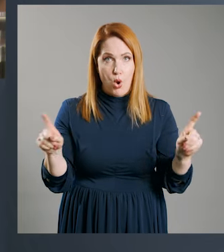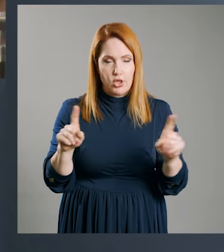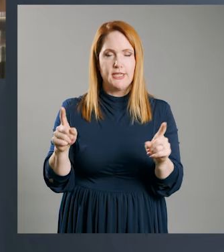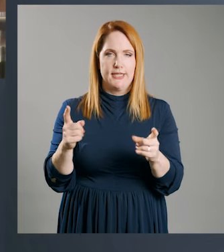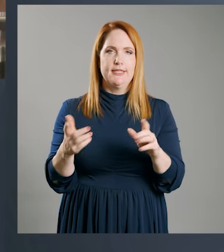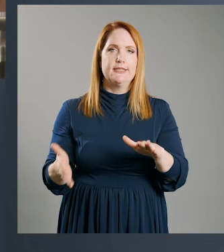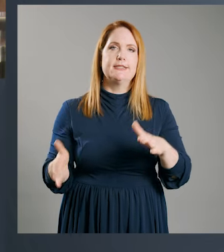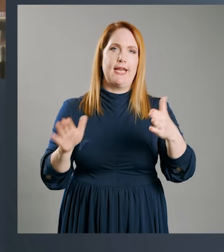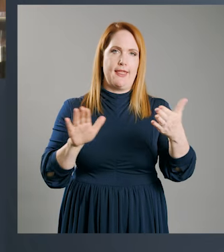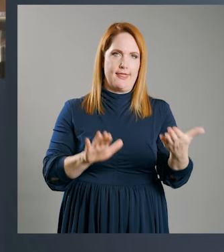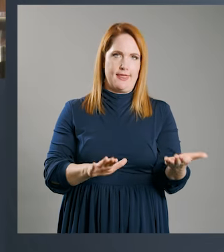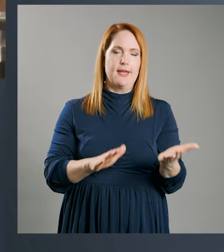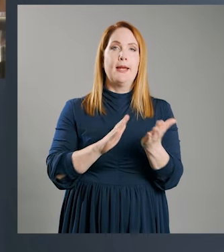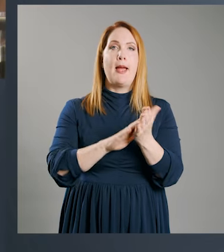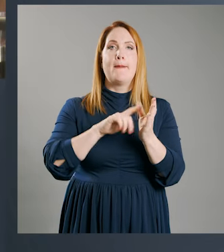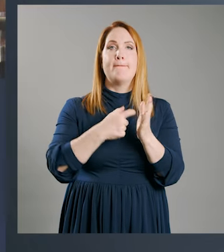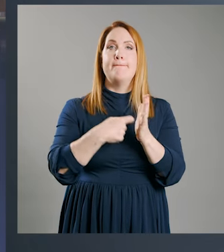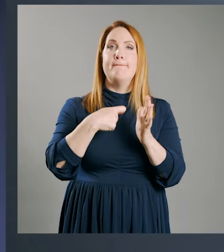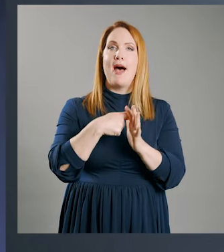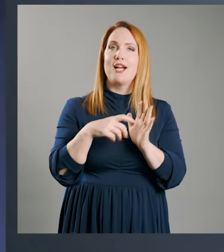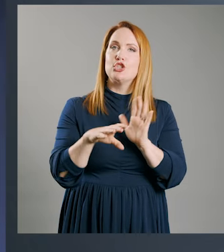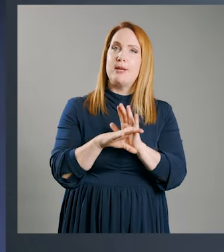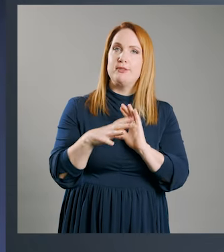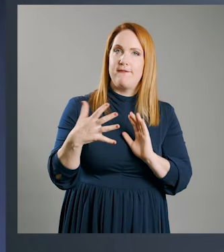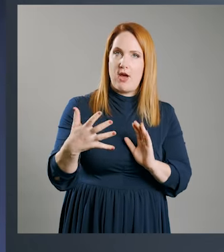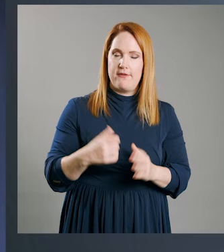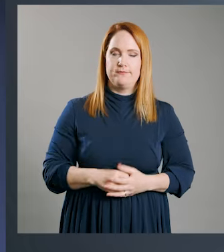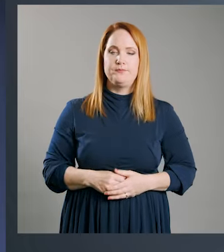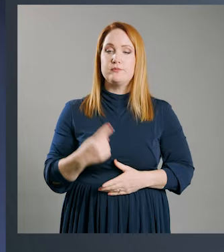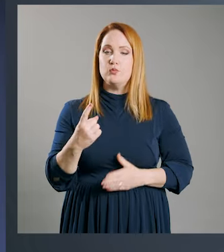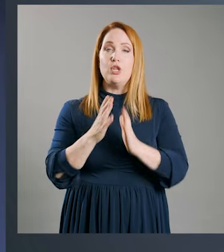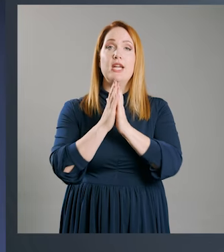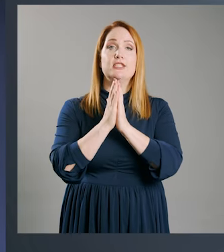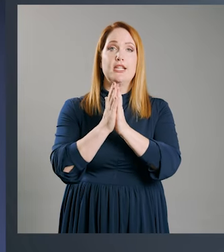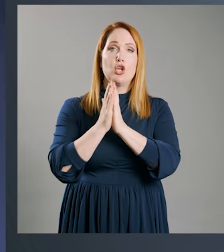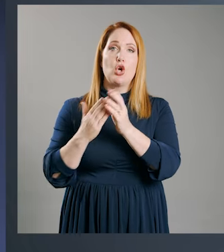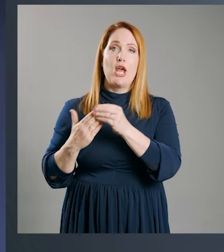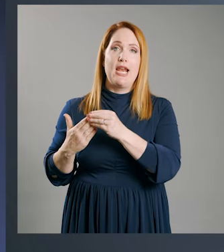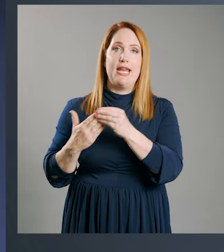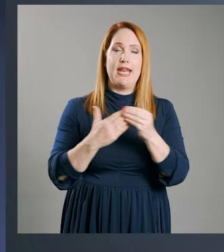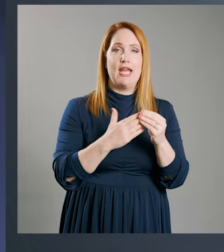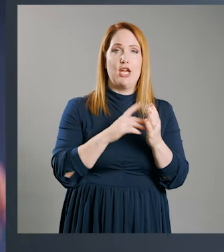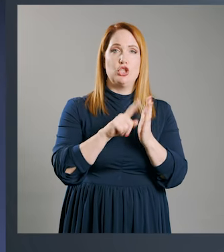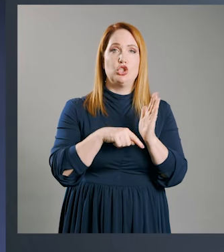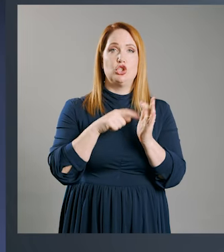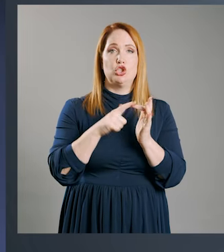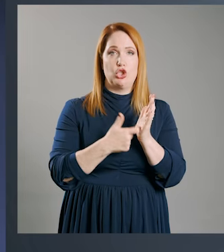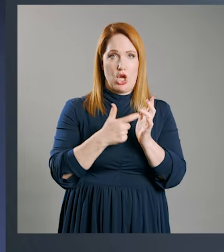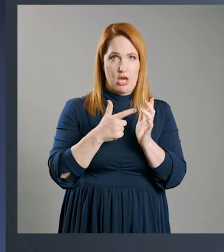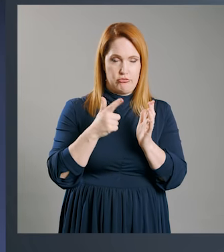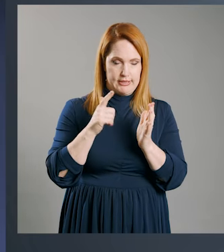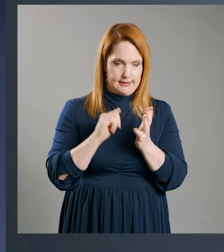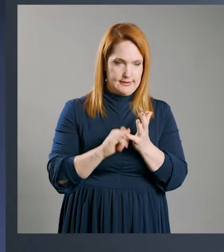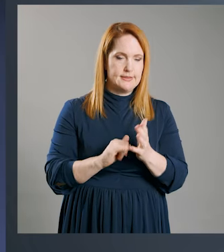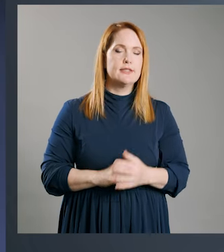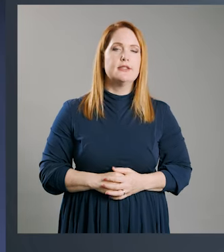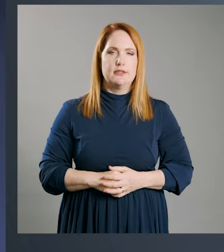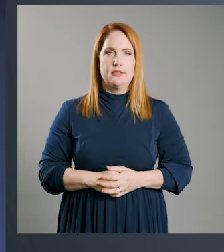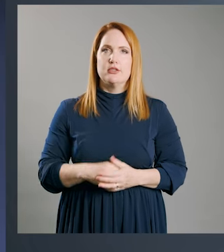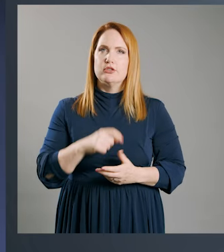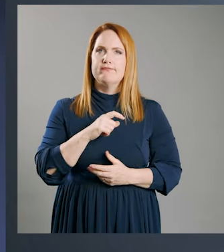death. And we read about this in Mark chapter 5, that there was a synagogue leader whose name was Jairus. He was a